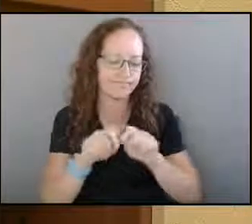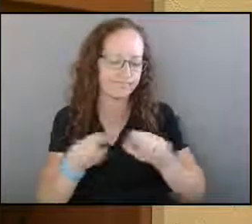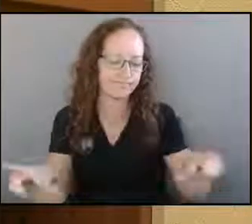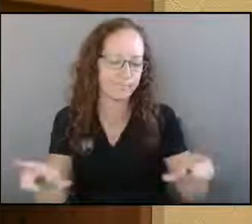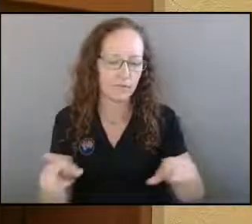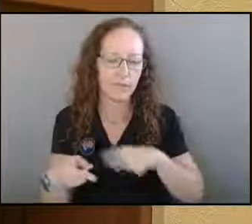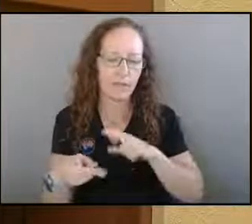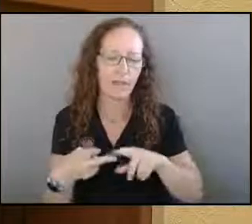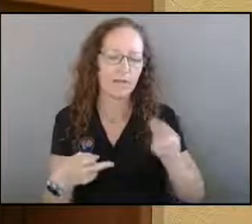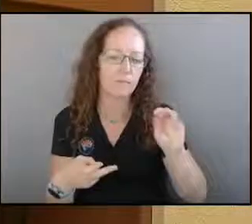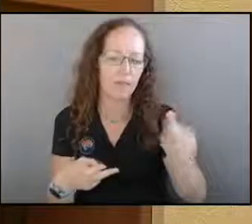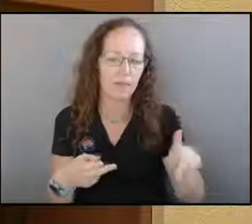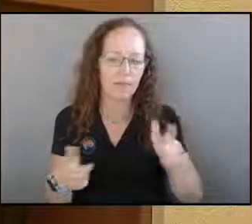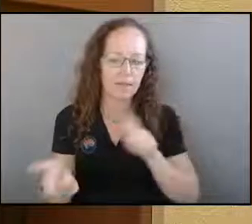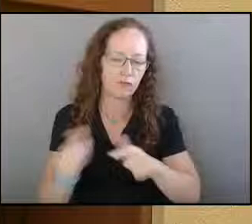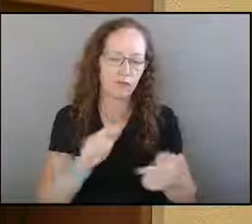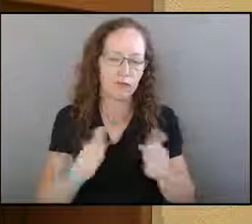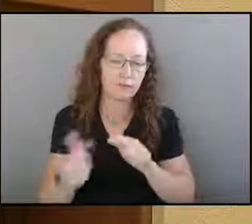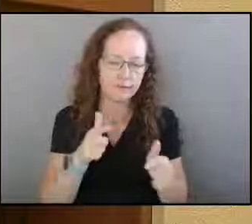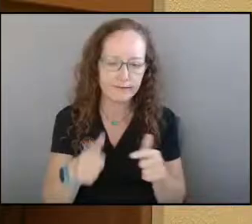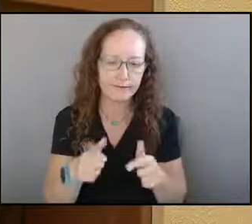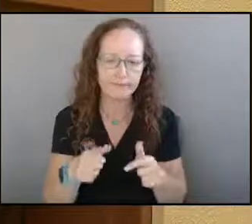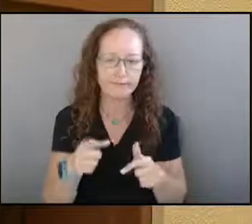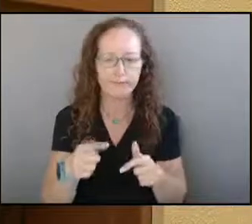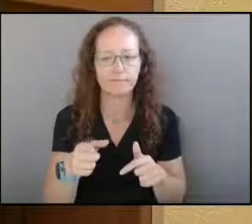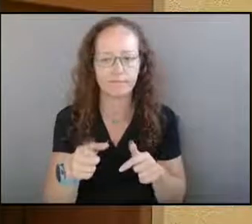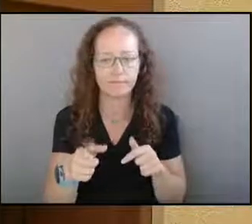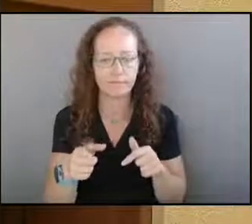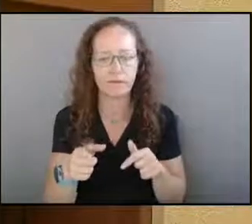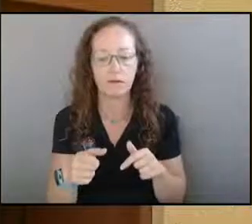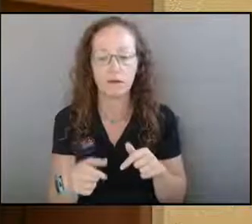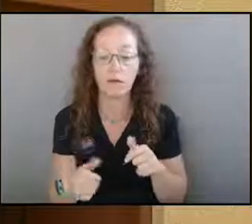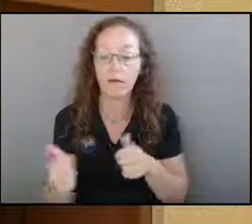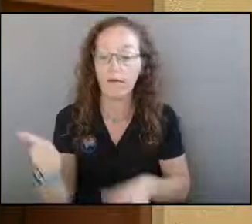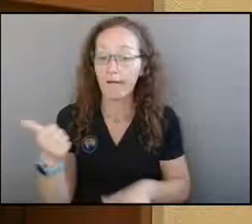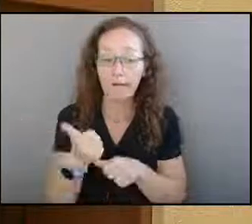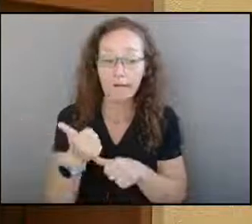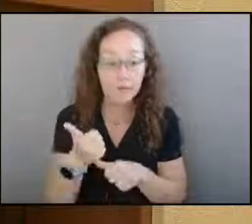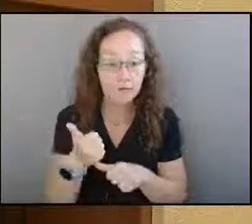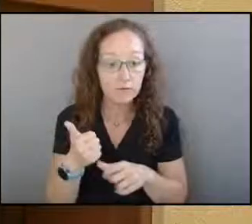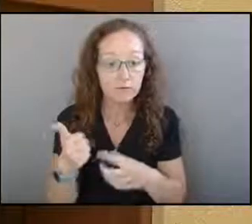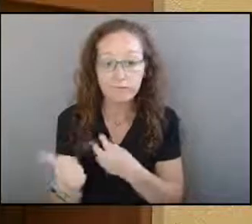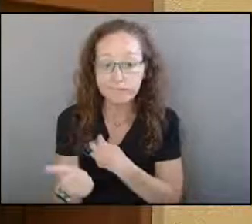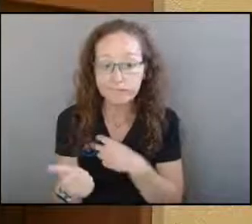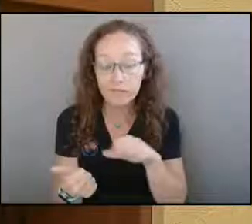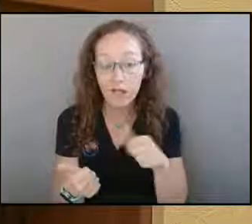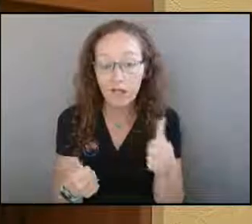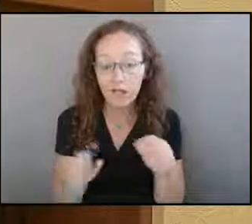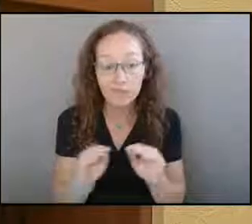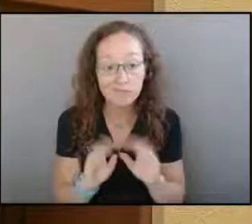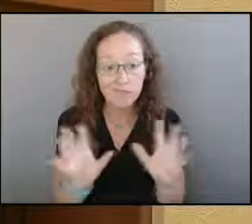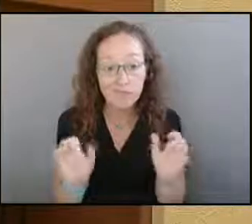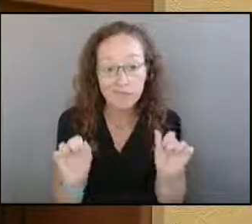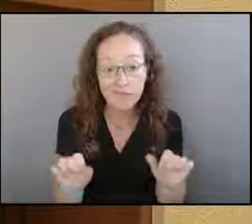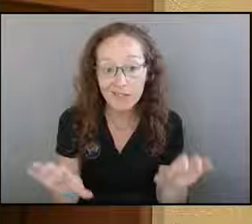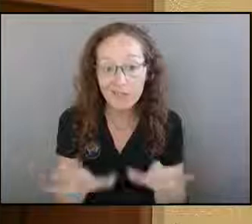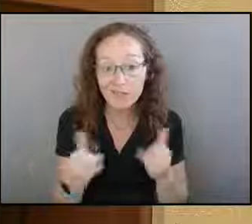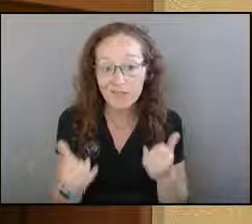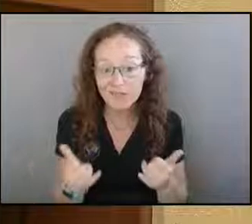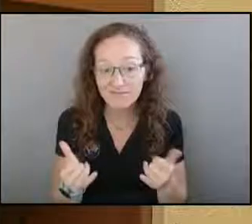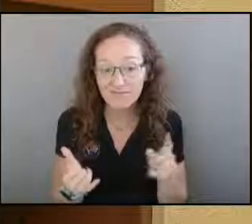map. If the undersheriff has anything else that he can clarify quickly, we can, but otherwise